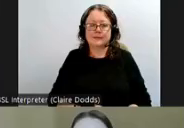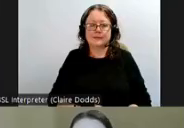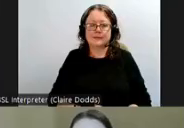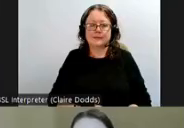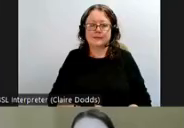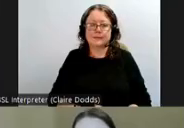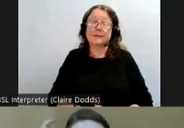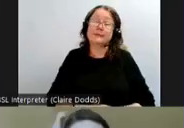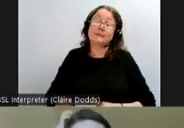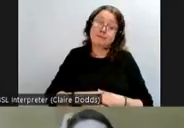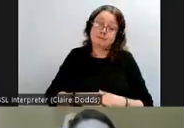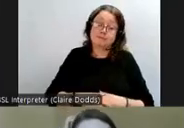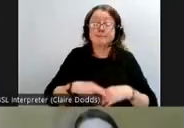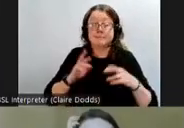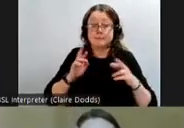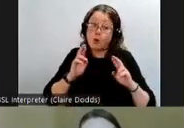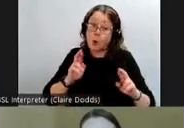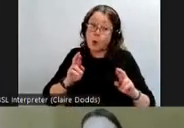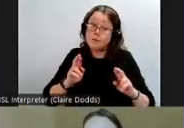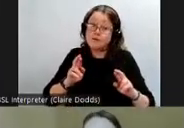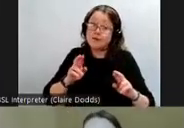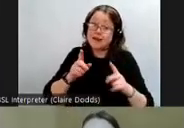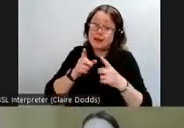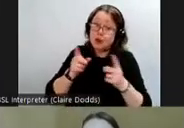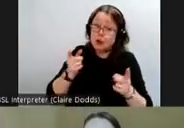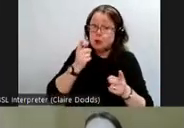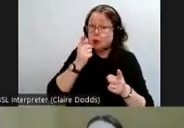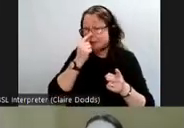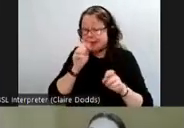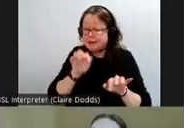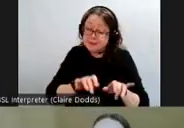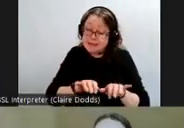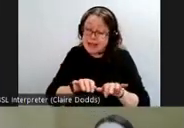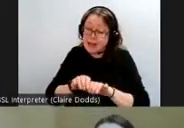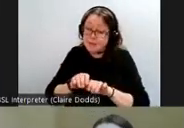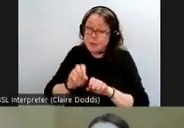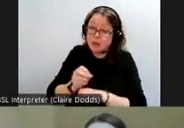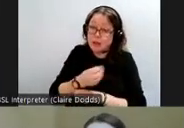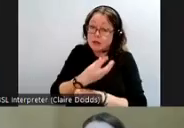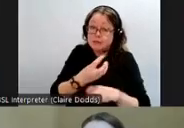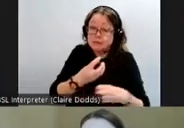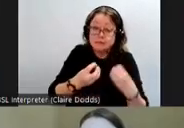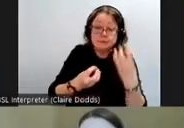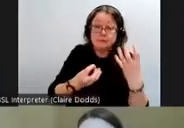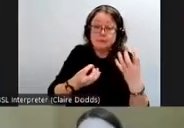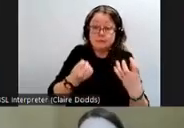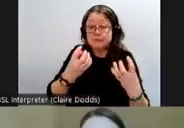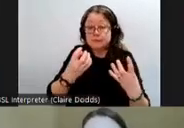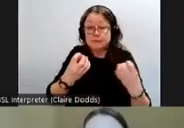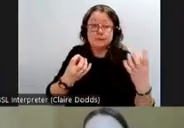So hopefully it'll let you put some ideas in. It'll create as a lovely cloud of the thoughts that you've got.